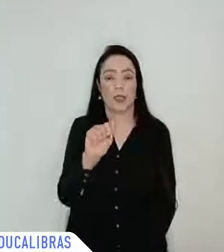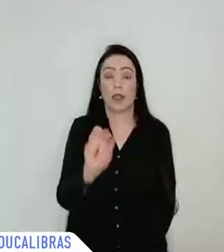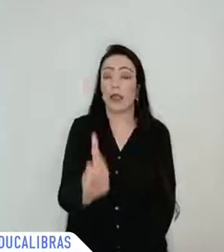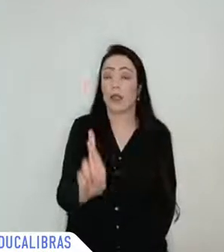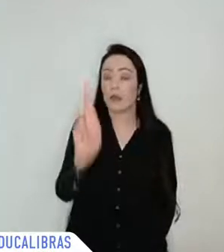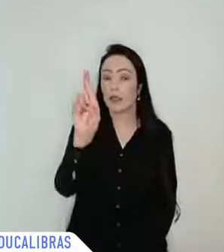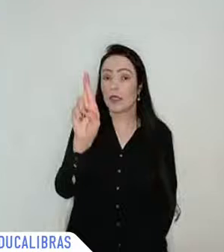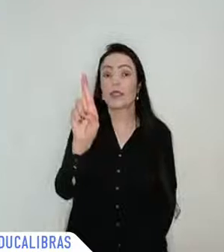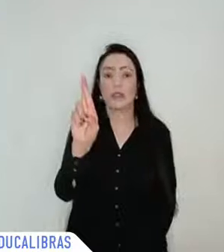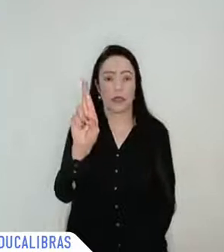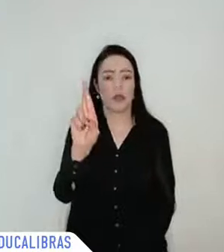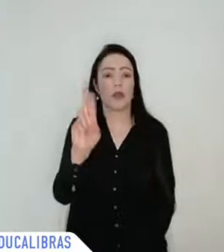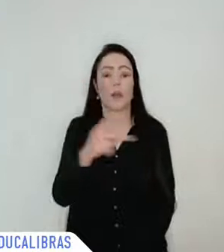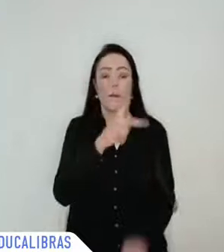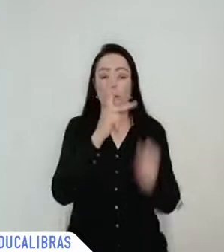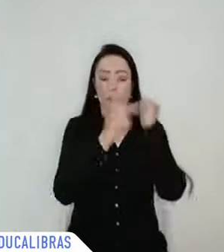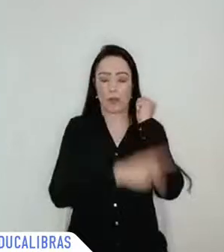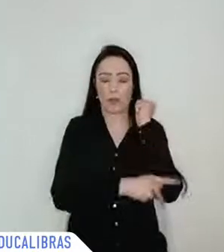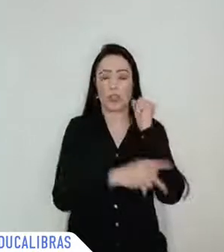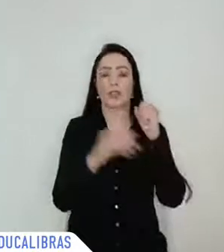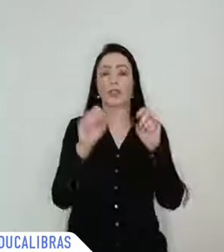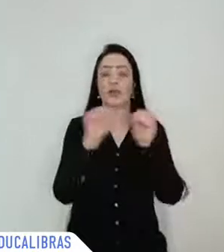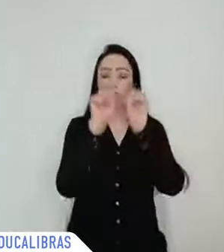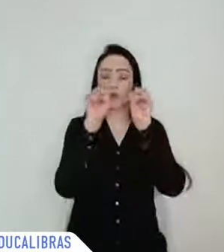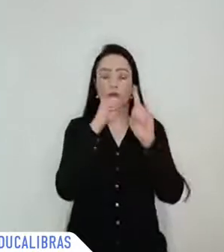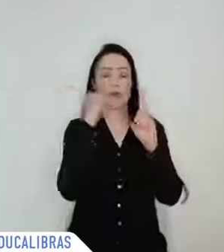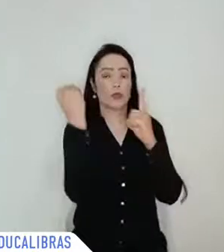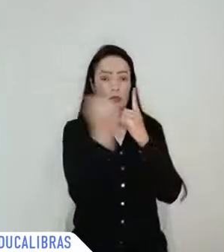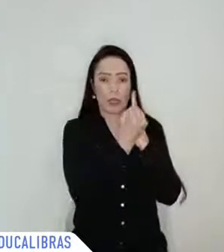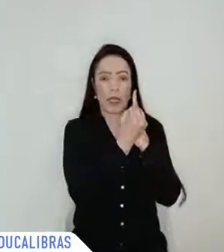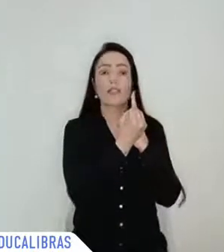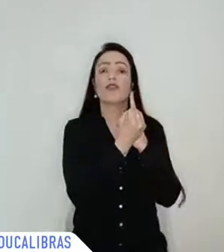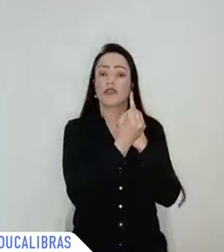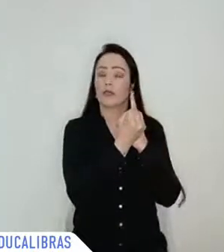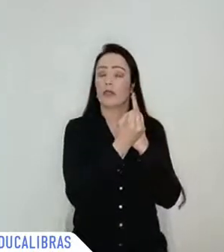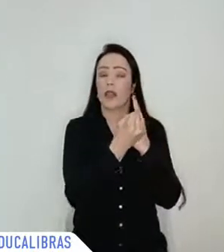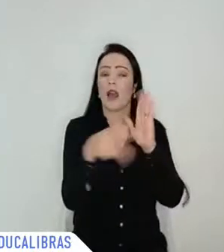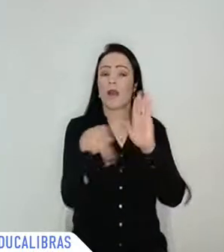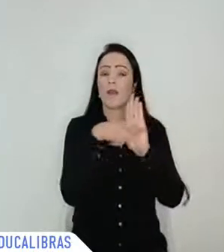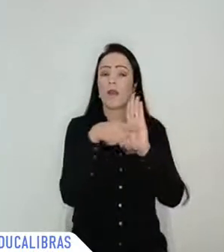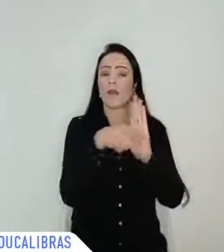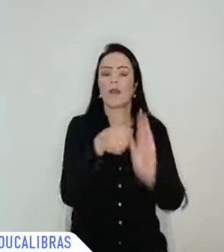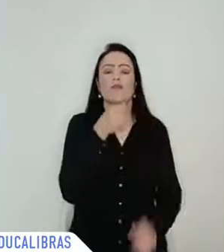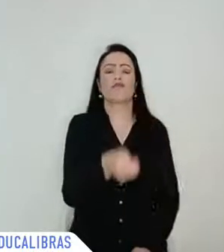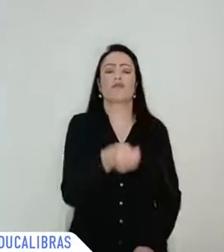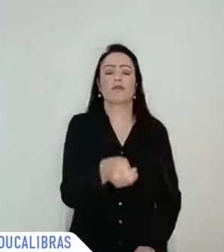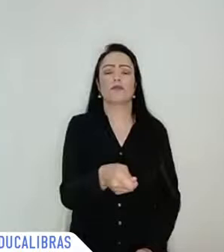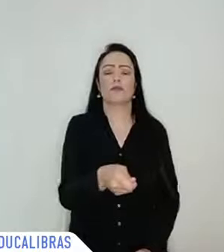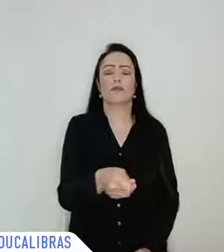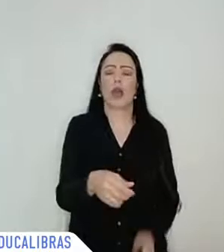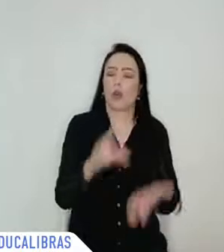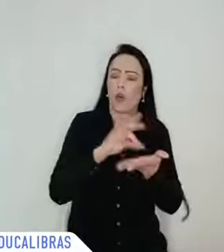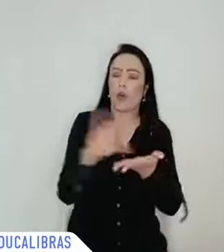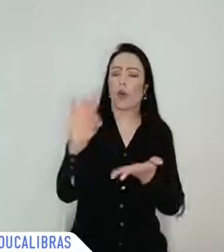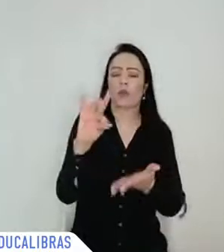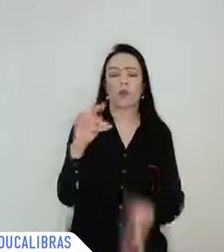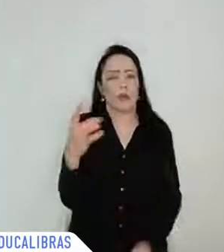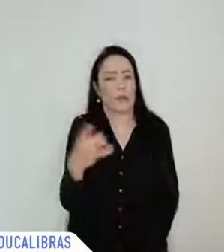project. Bolsonaro and Bolsonarism, they represent a militant territorial